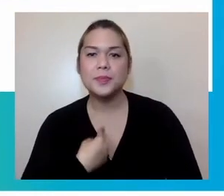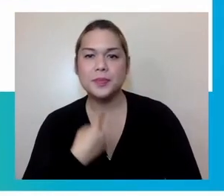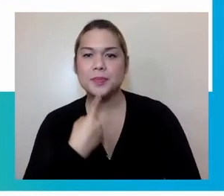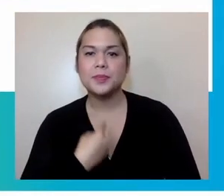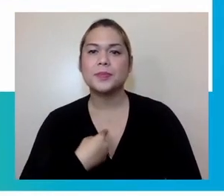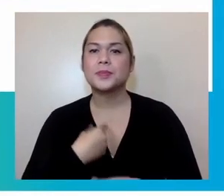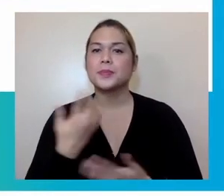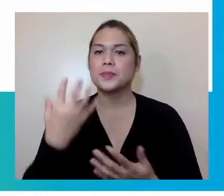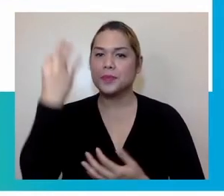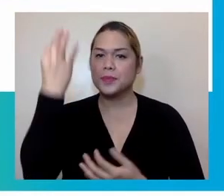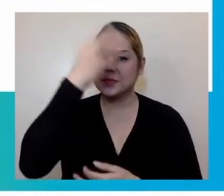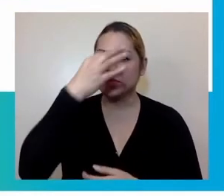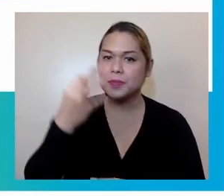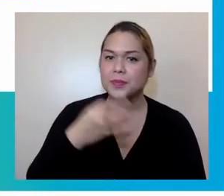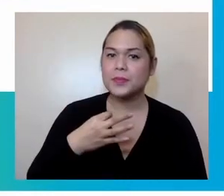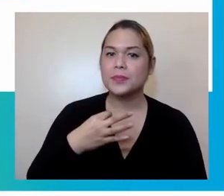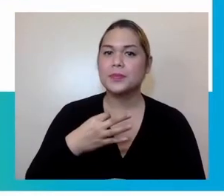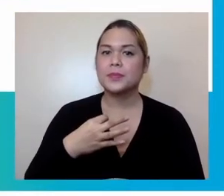dialogue